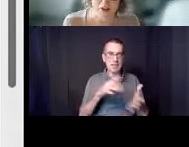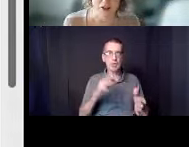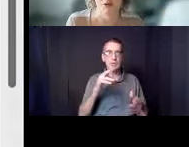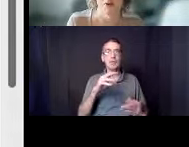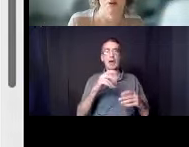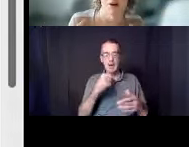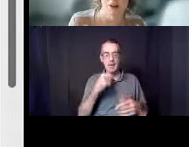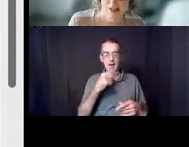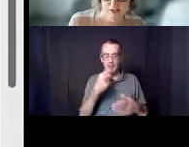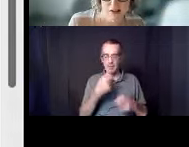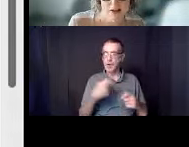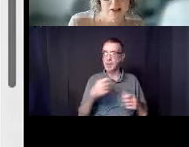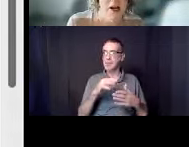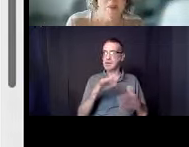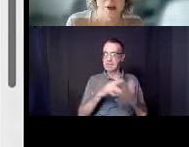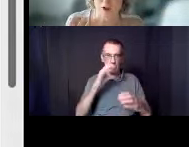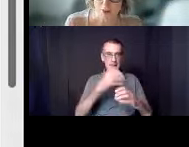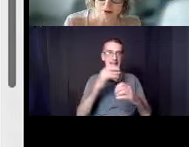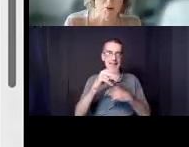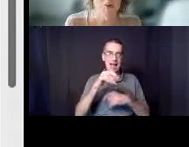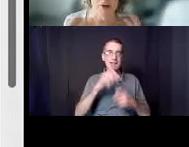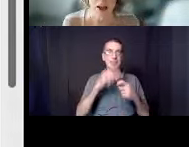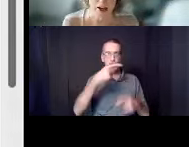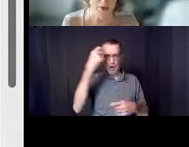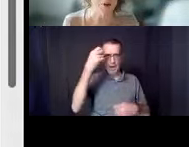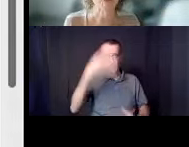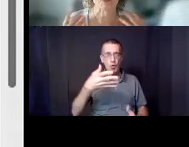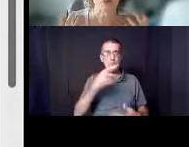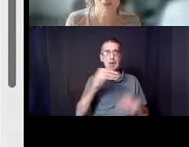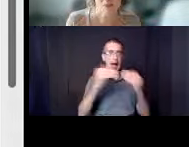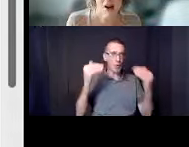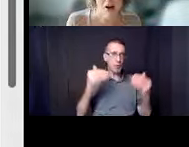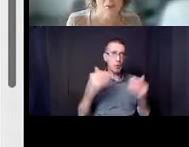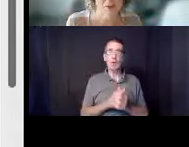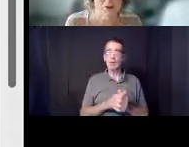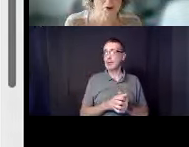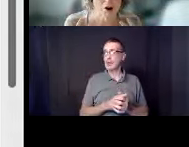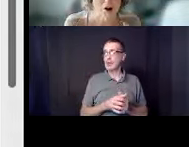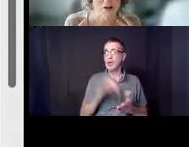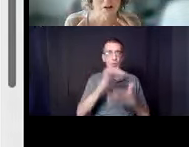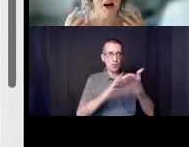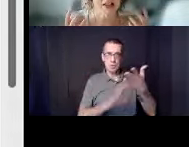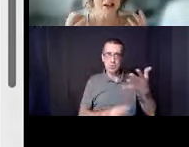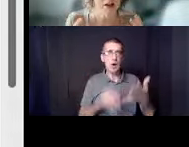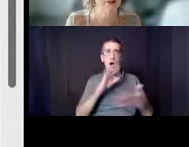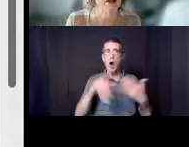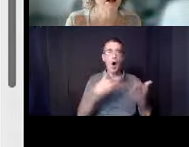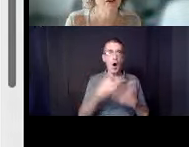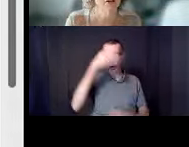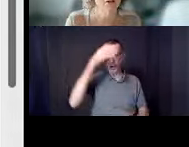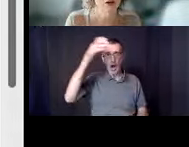mental health issues from a family-centered lens, being trauma-informed, being equitable. Those are all concepts